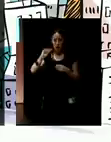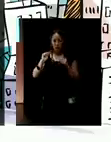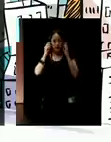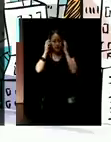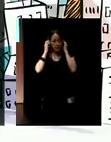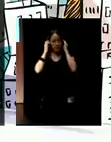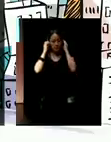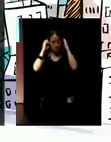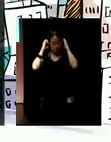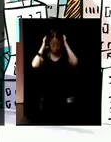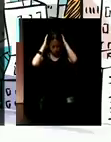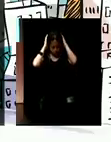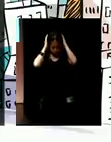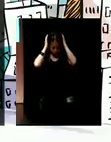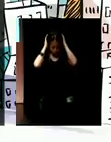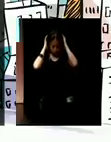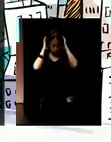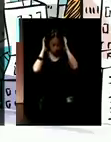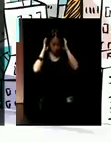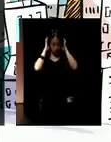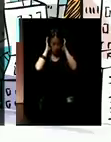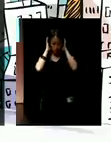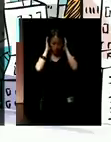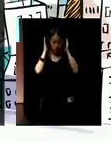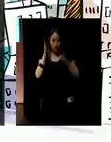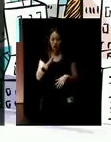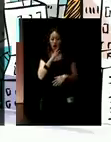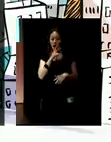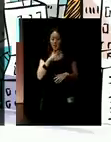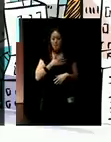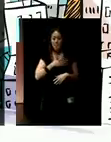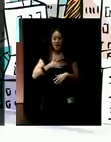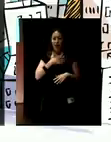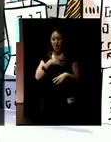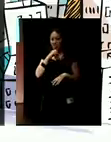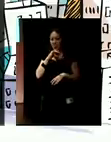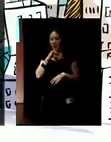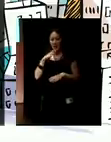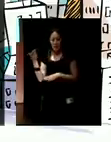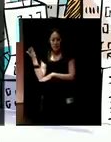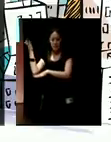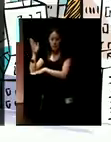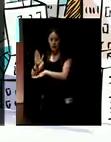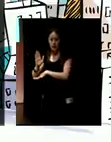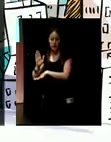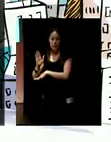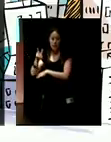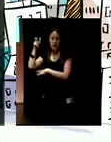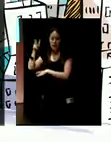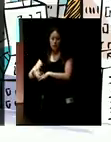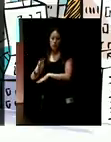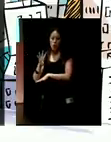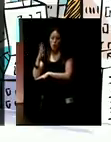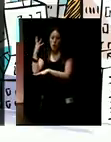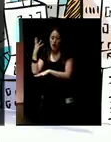Now it's my pleasure to introduce our fourth and last speaker, Pilar Barraca Ramos. She works